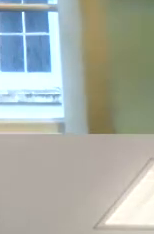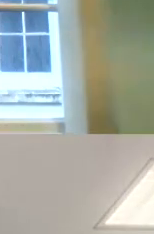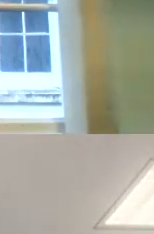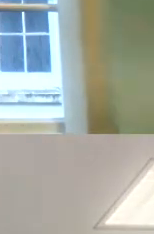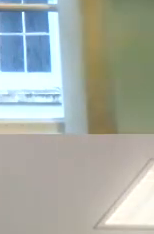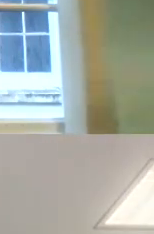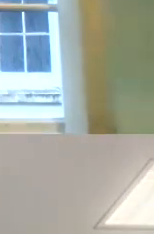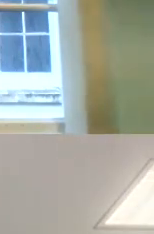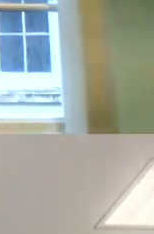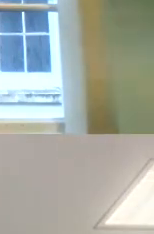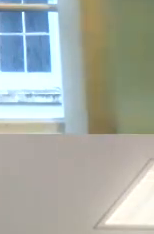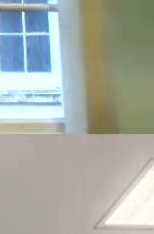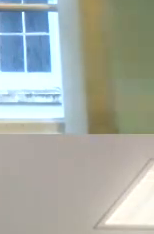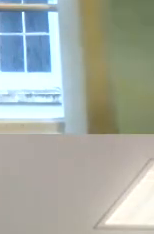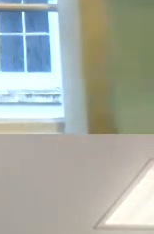yes,